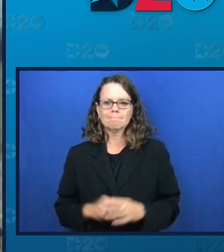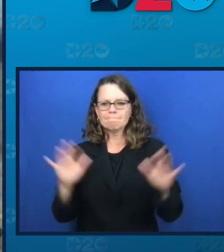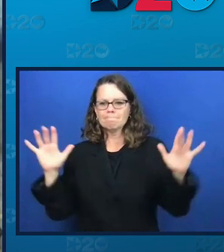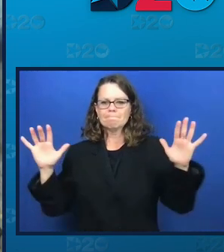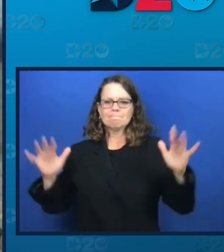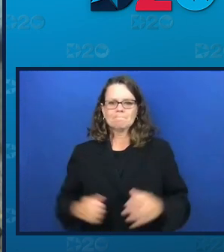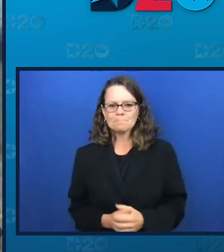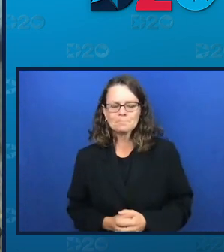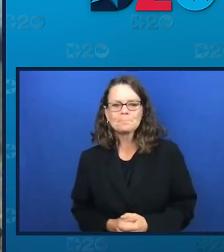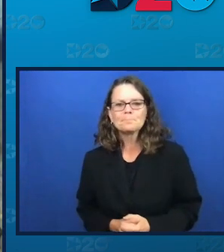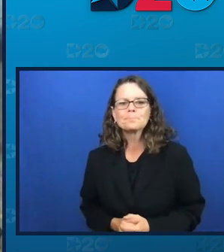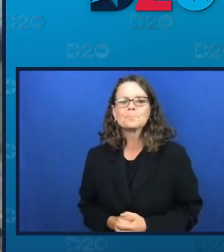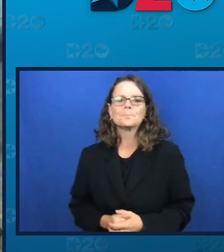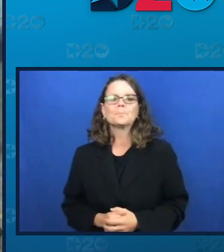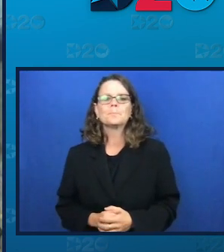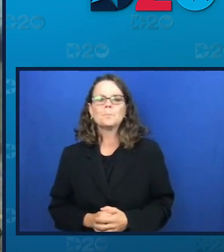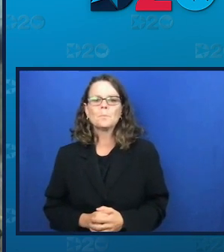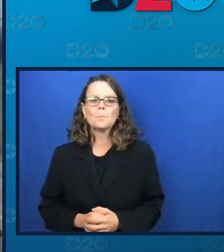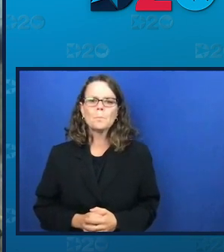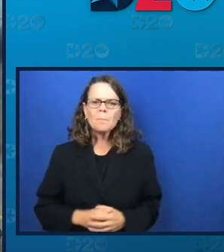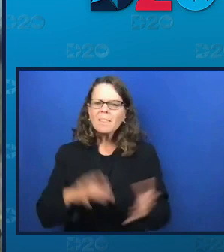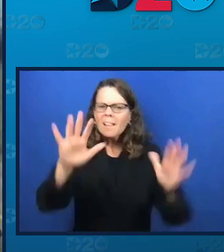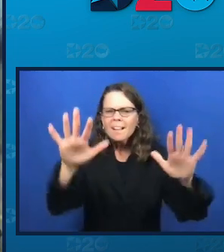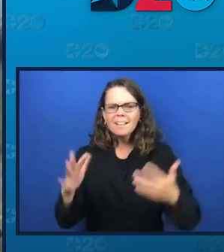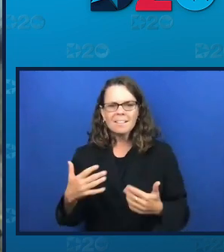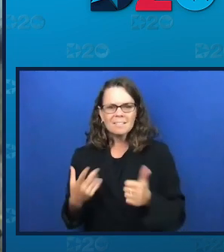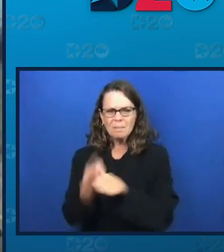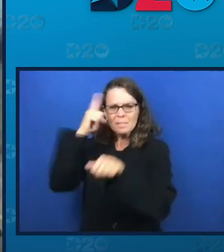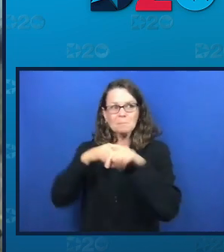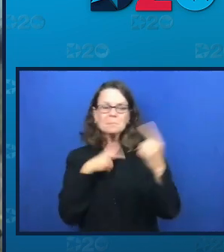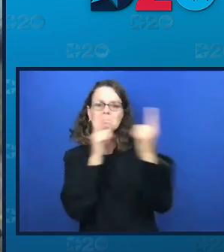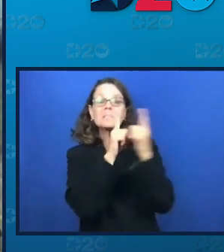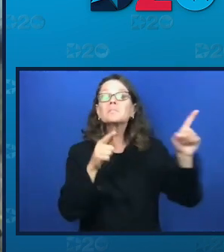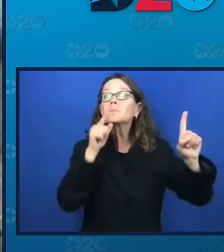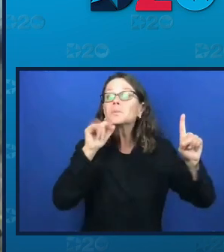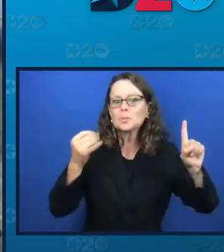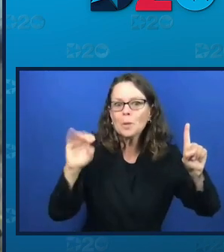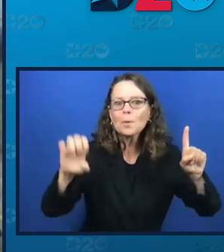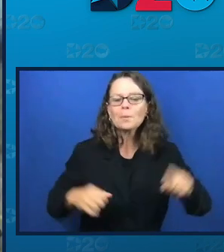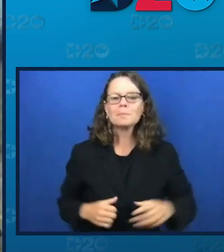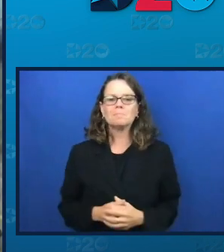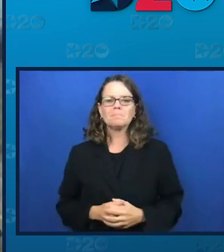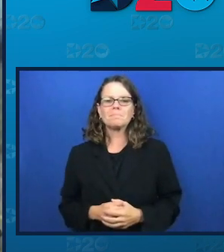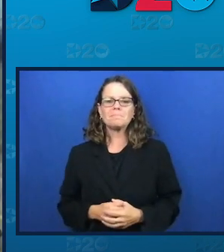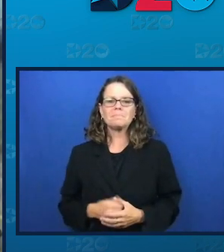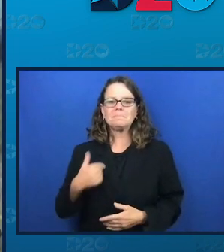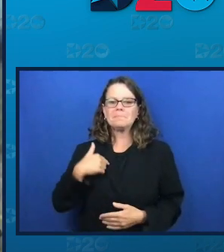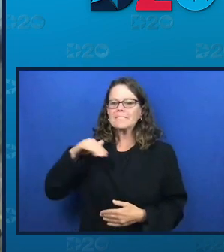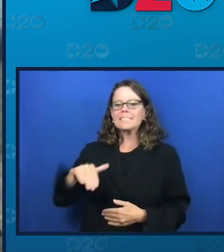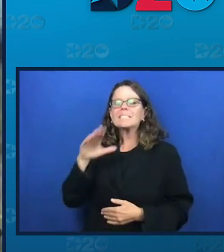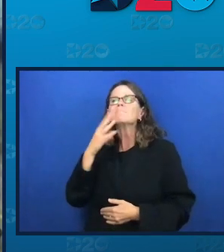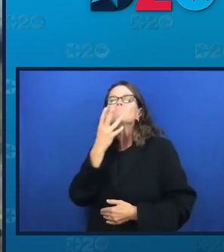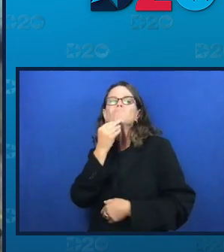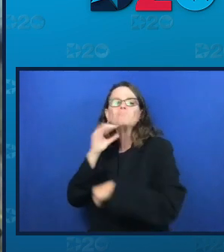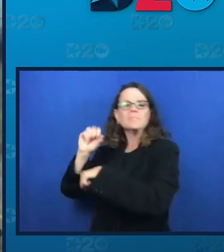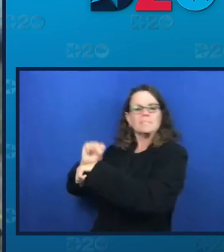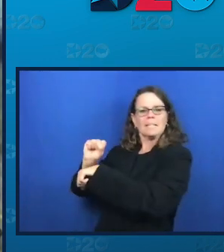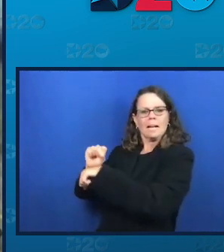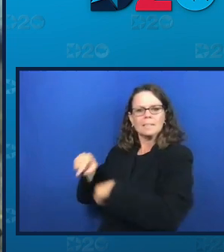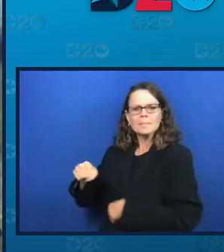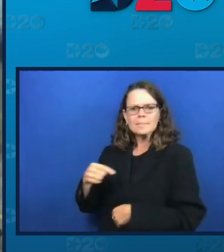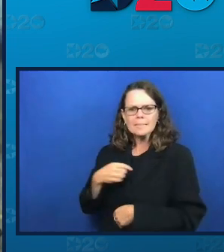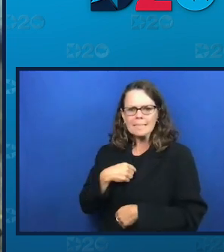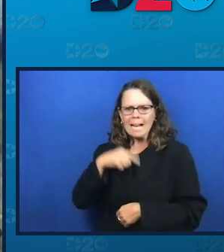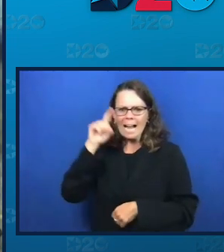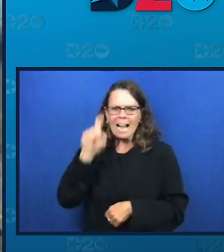The first time I met Joe, I was really new at my synagogue, and I had to do a funeral service and a shiva, and towards the end